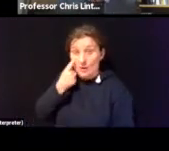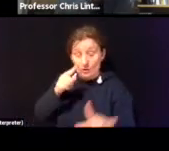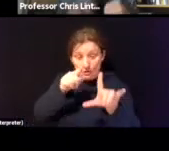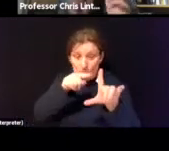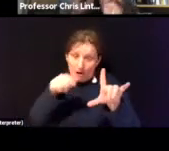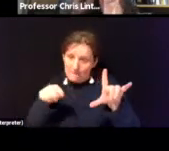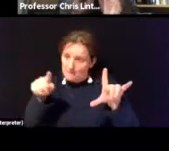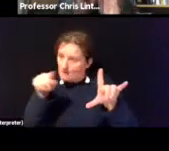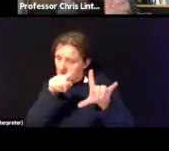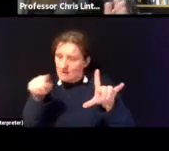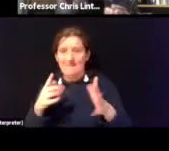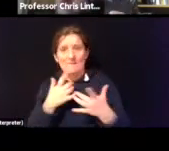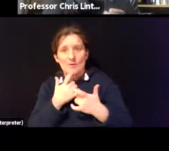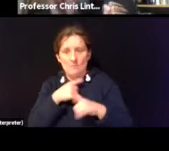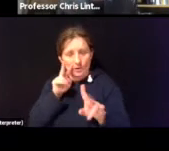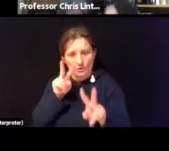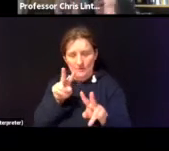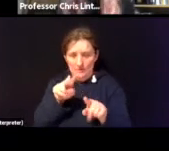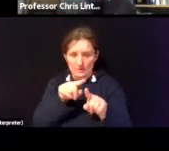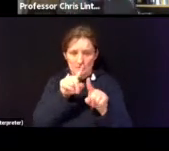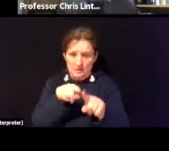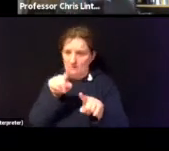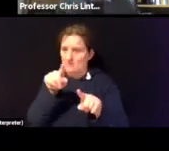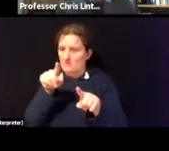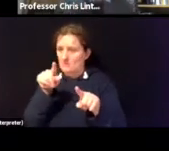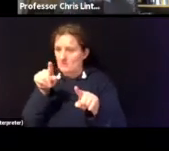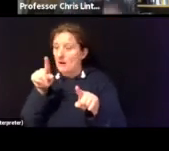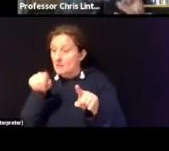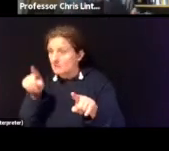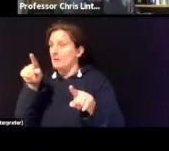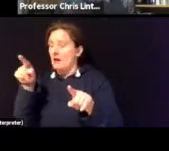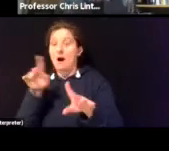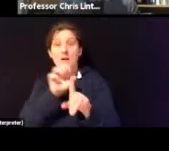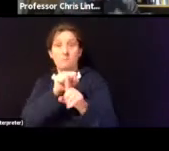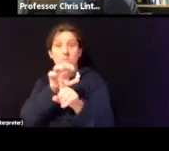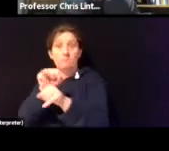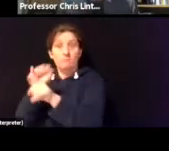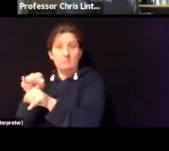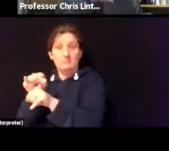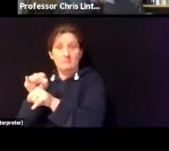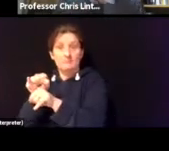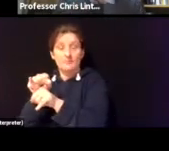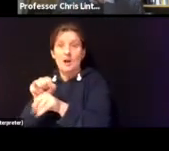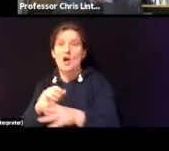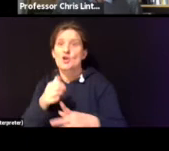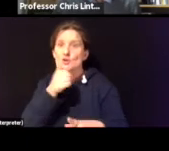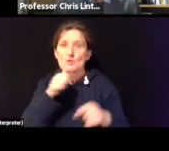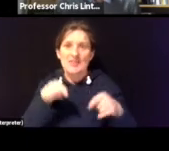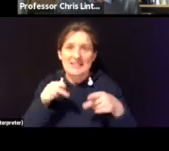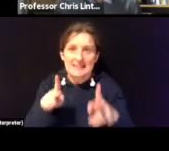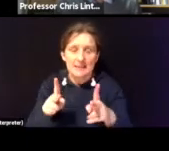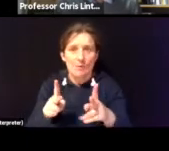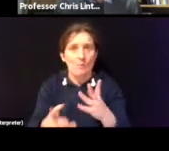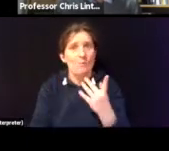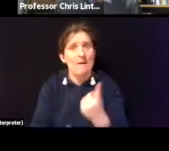fun, but to look for these dips that signify the presence of planets. And using the system, we're finding all